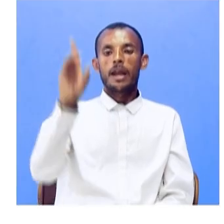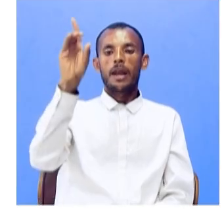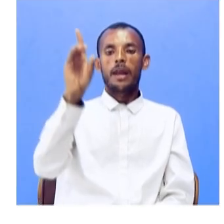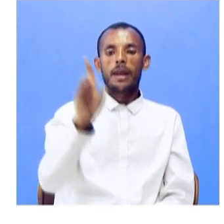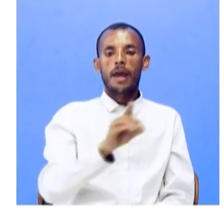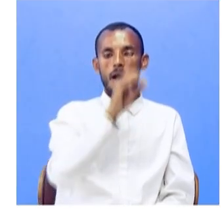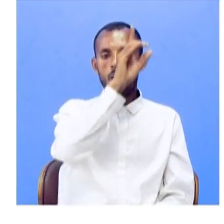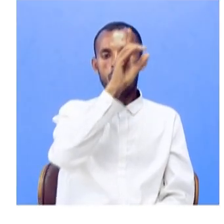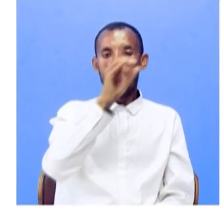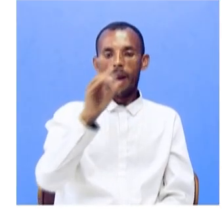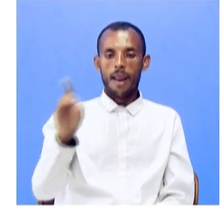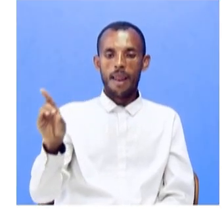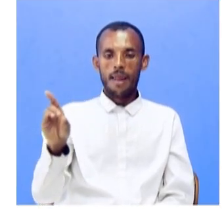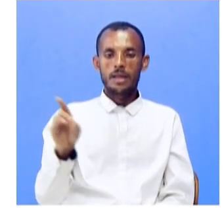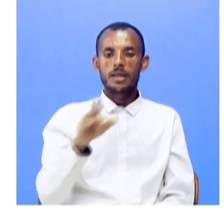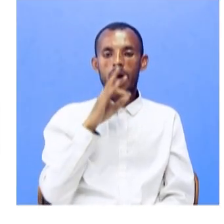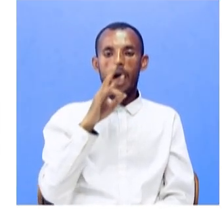diagonals